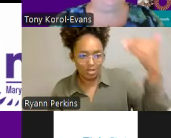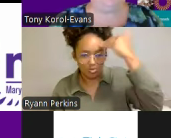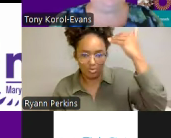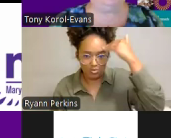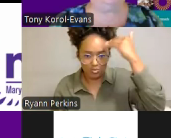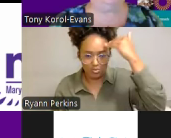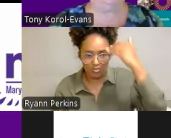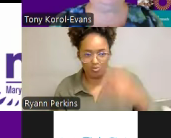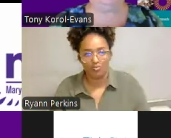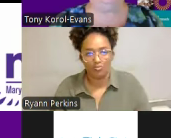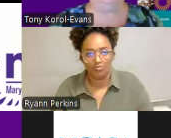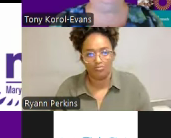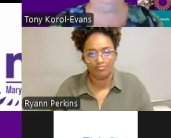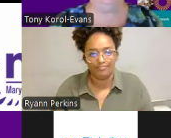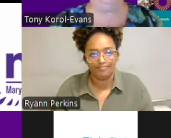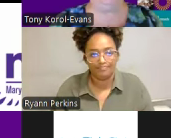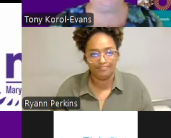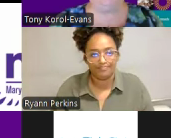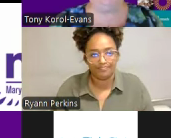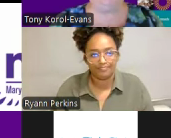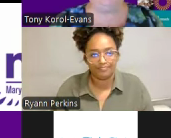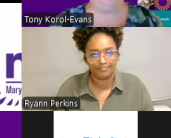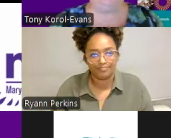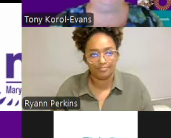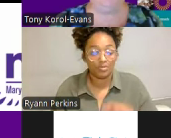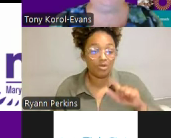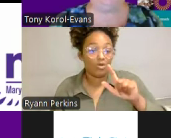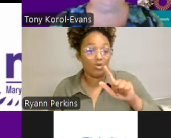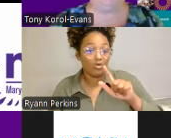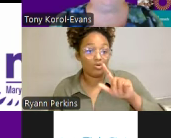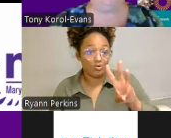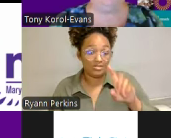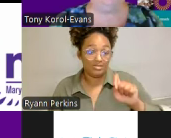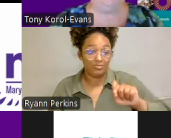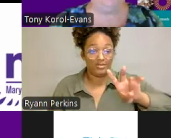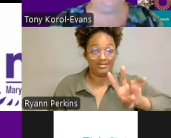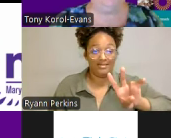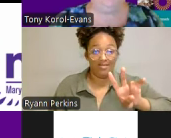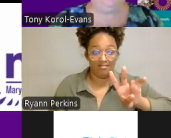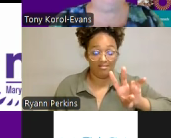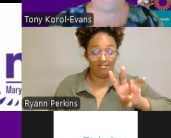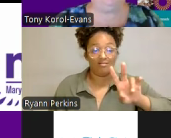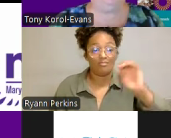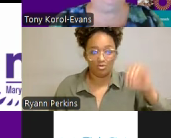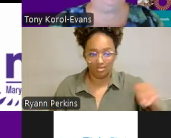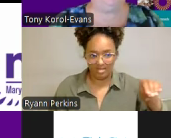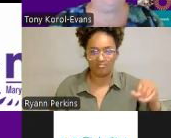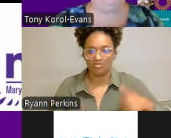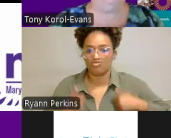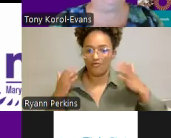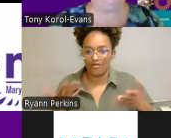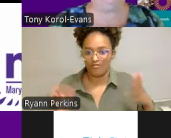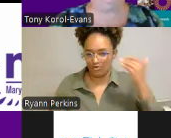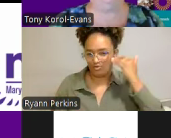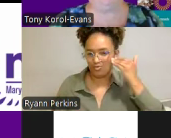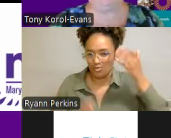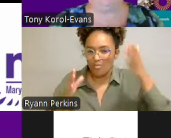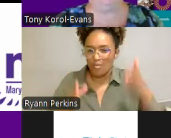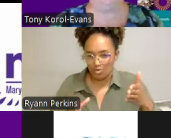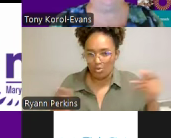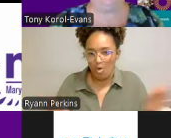46.7% are people that the survivor knew, and 21.2 were